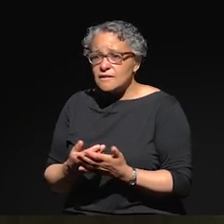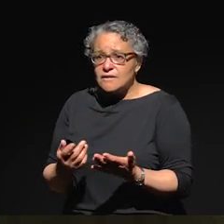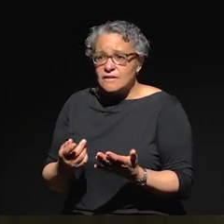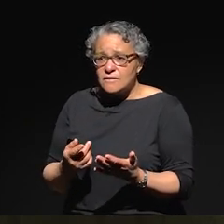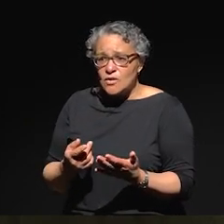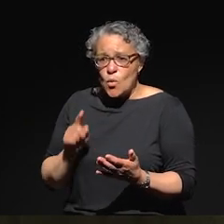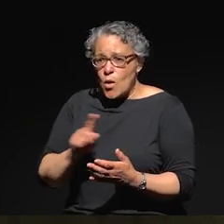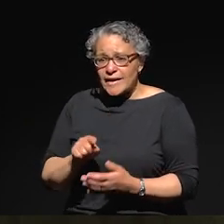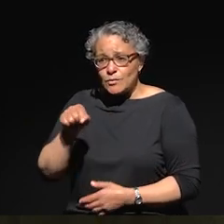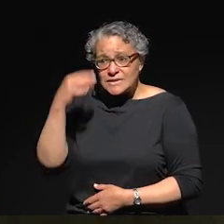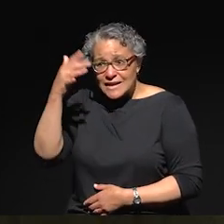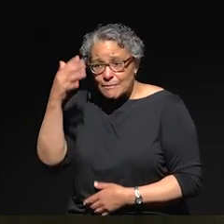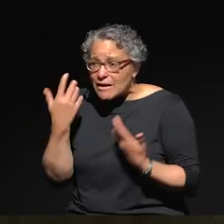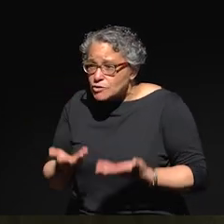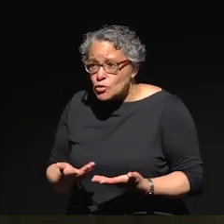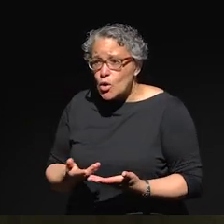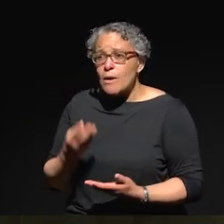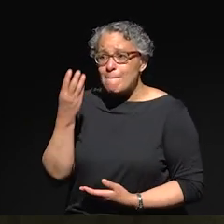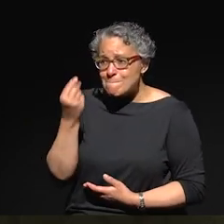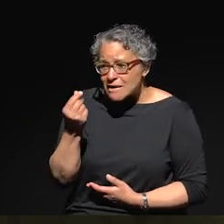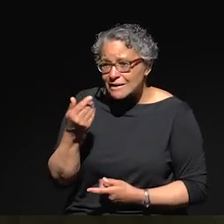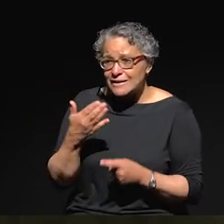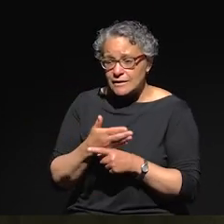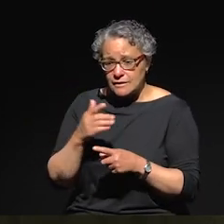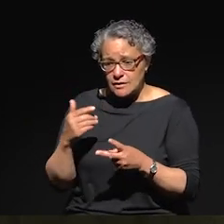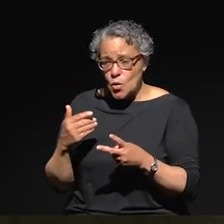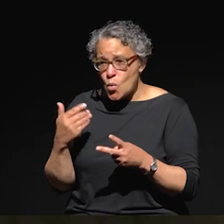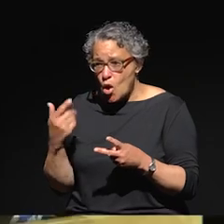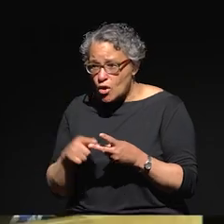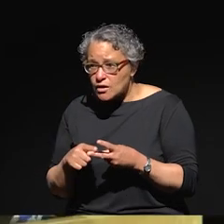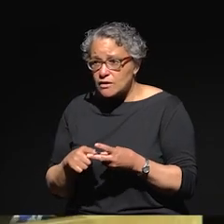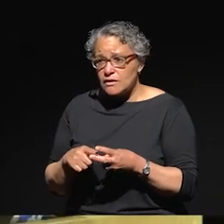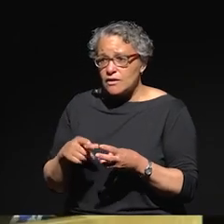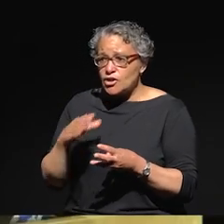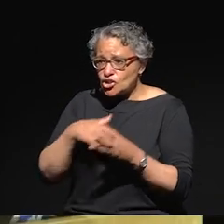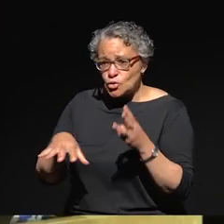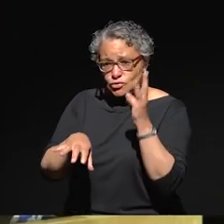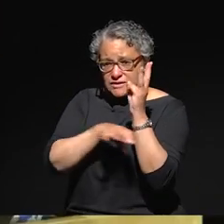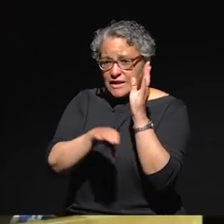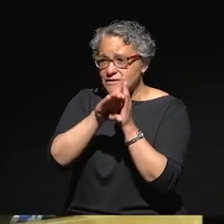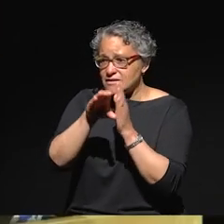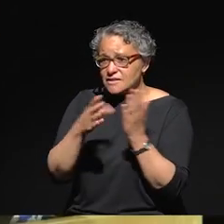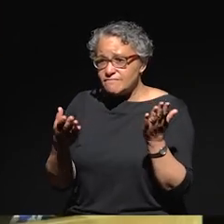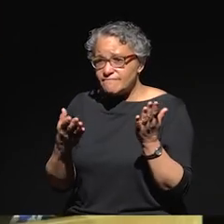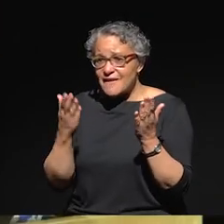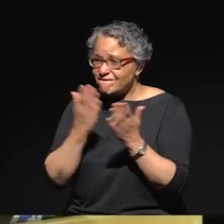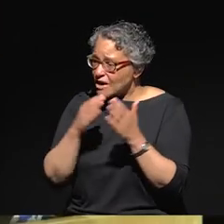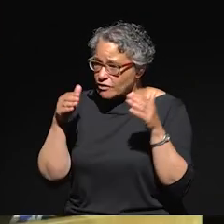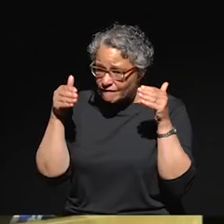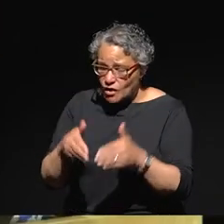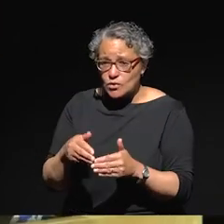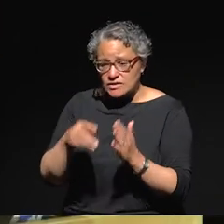thinking or whatever. But they're about money, work opportunities, and social status. He was very focused on these